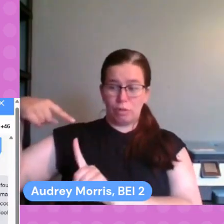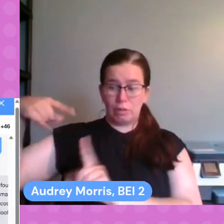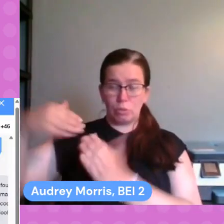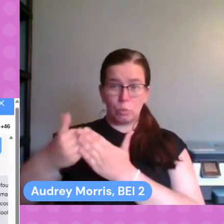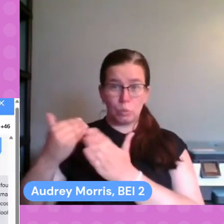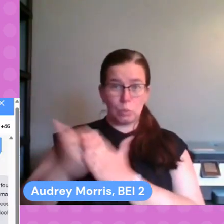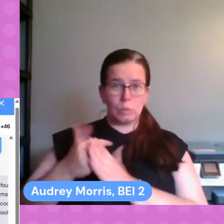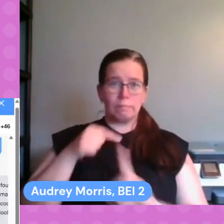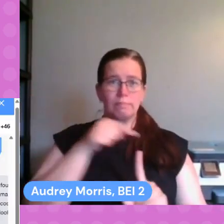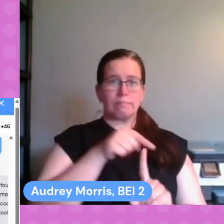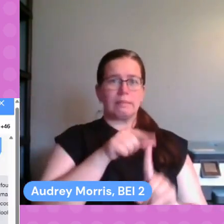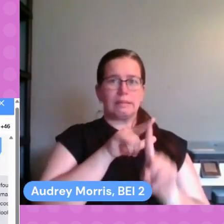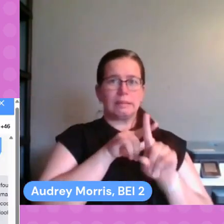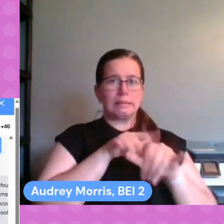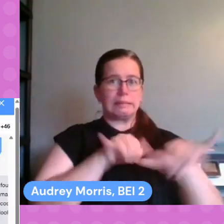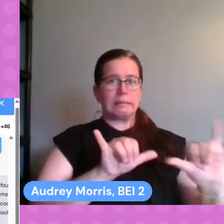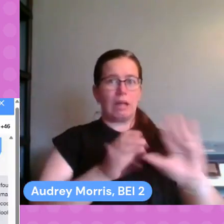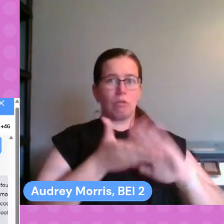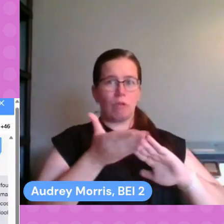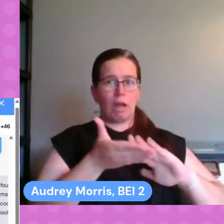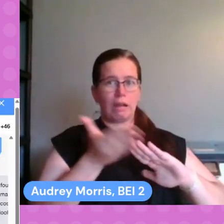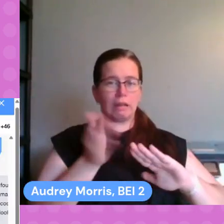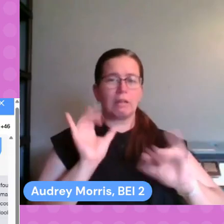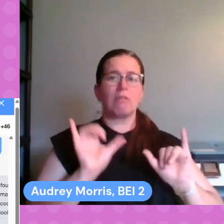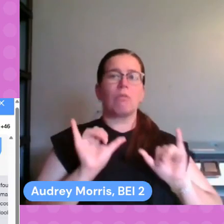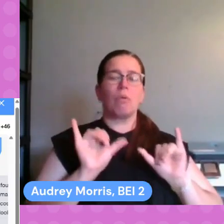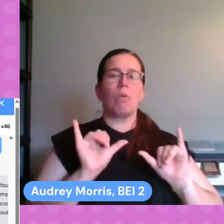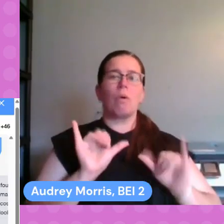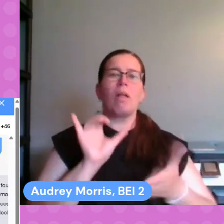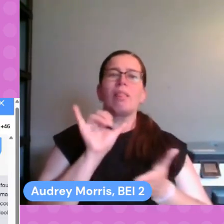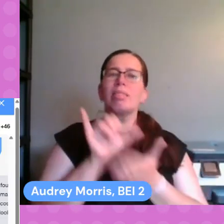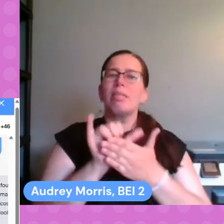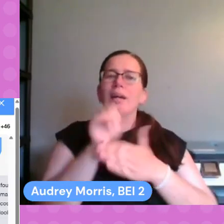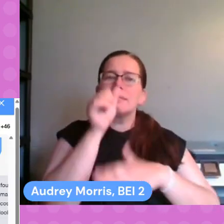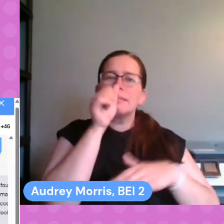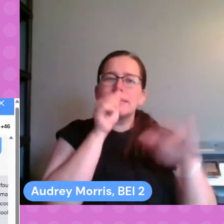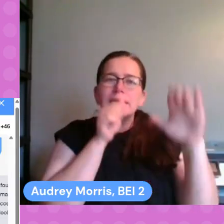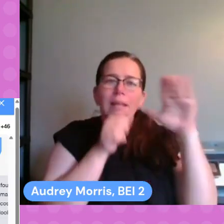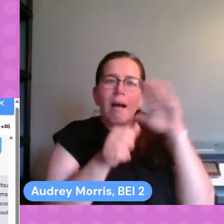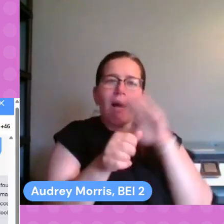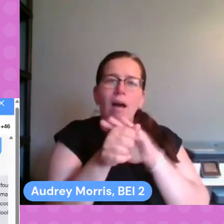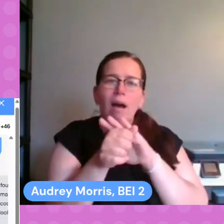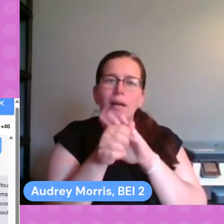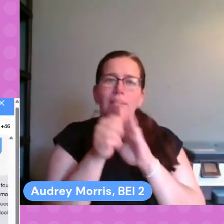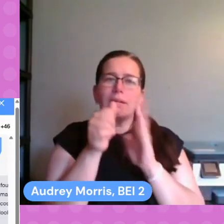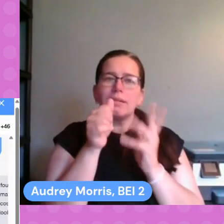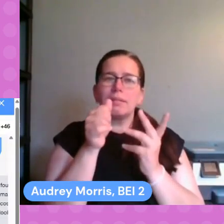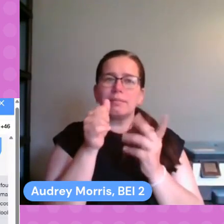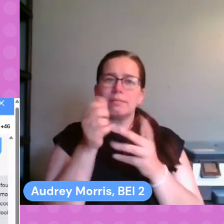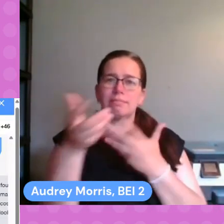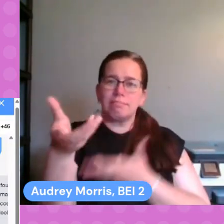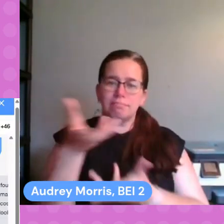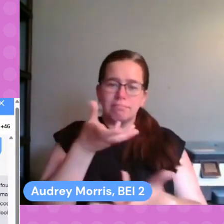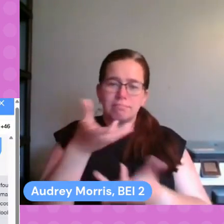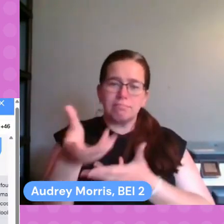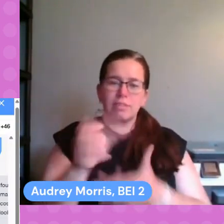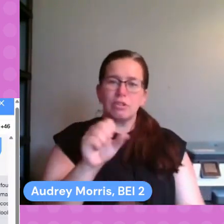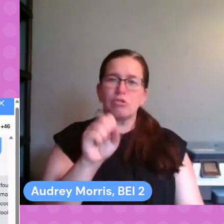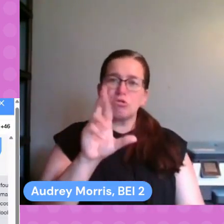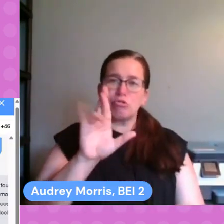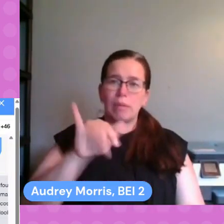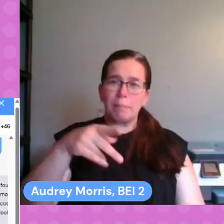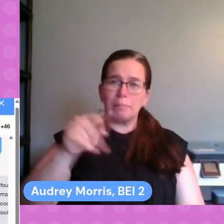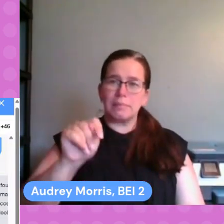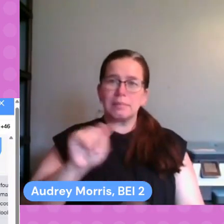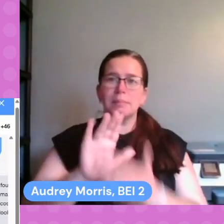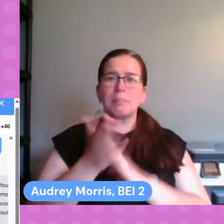going at the same time. And this is the kind of subtle interaction between scripts that can be really a blocker for